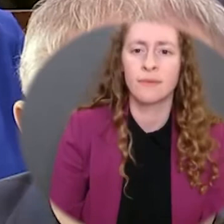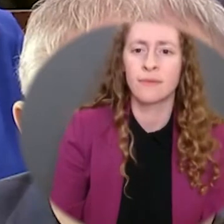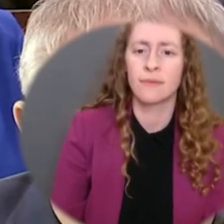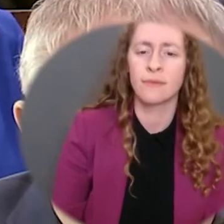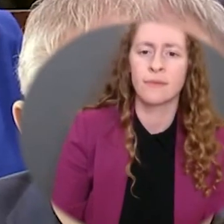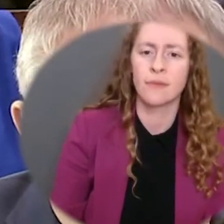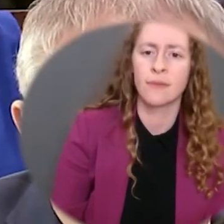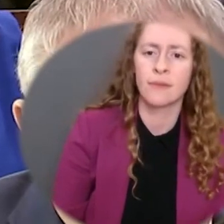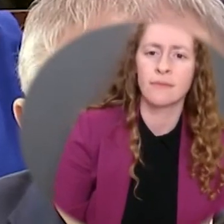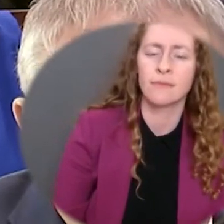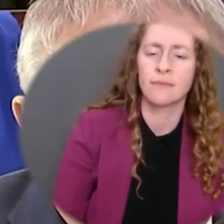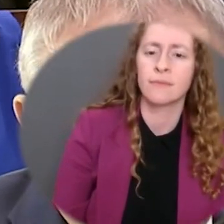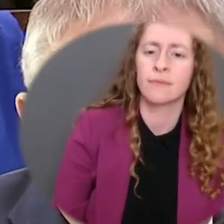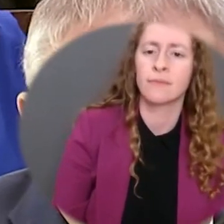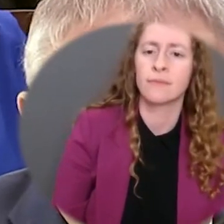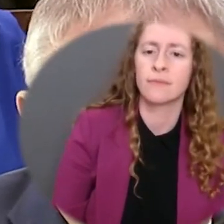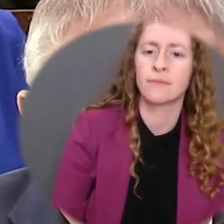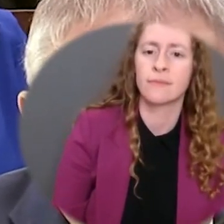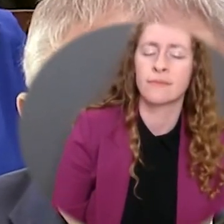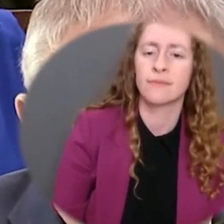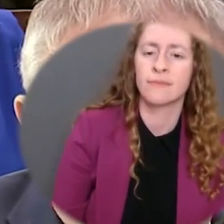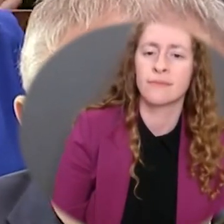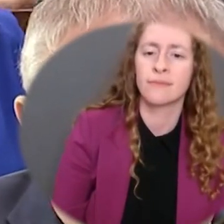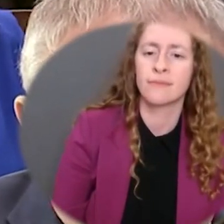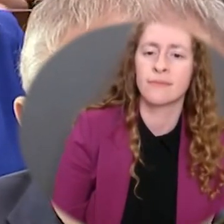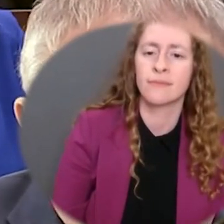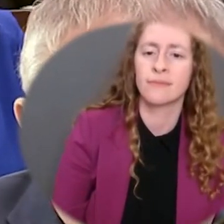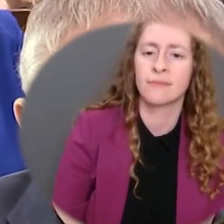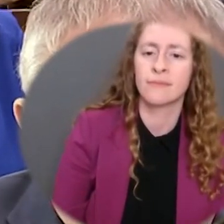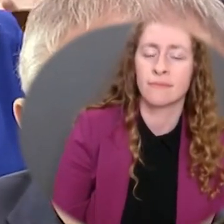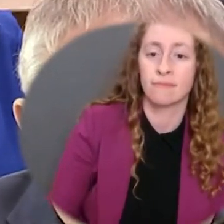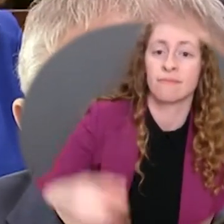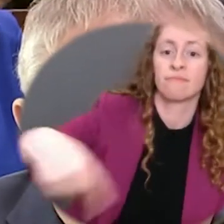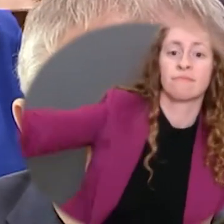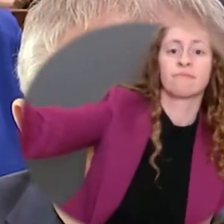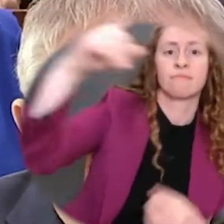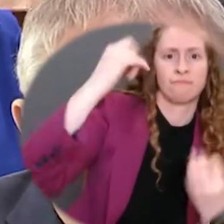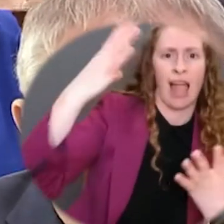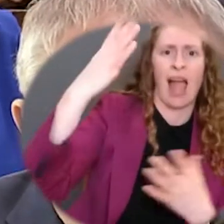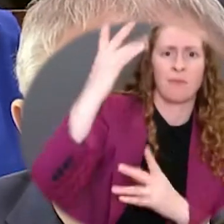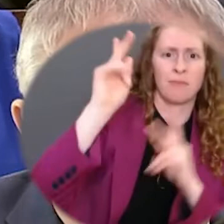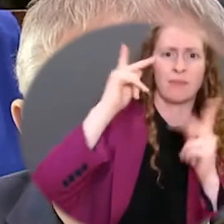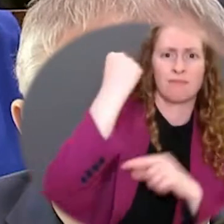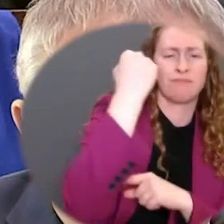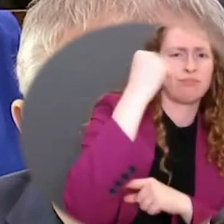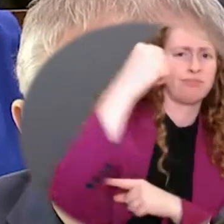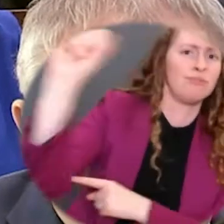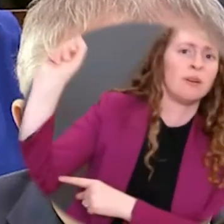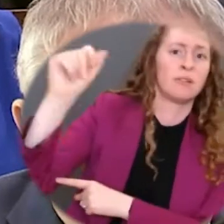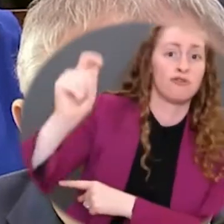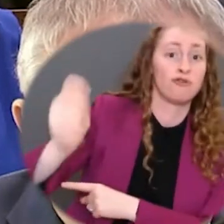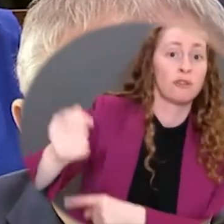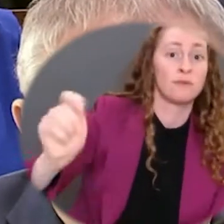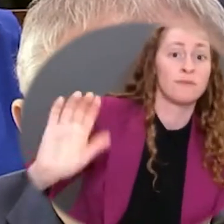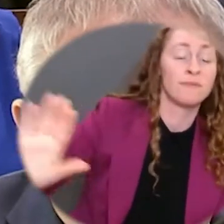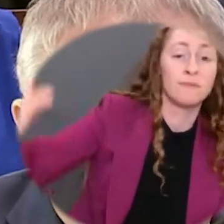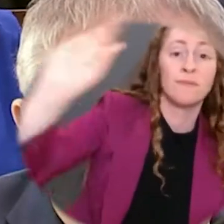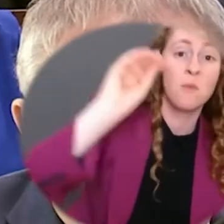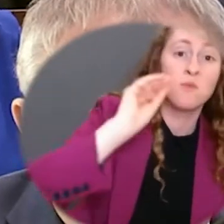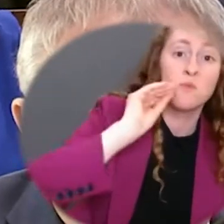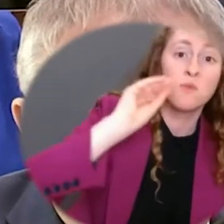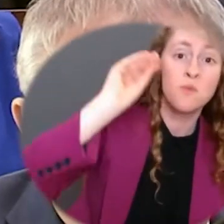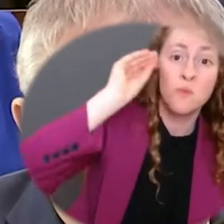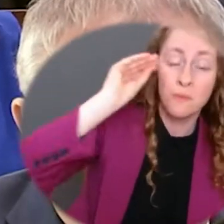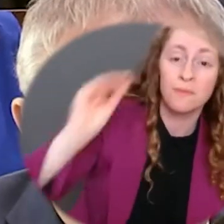some allies who are protesting outside justices' homes, including Brett Kavanaugh, who, if there's any kind of a compromise conservative ruling